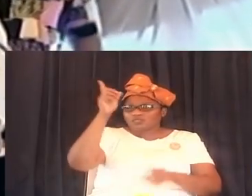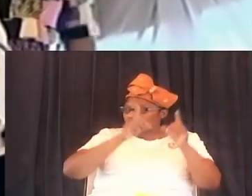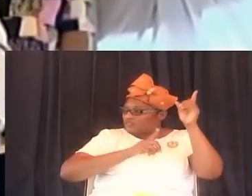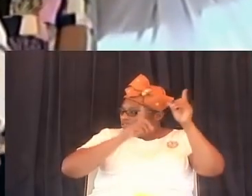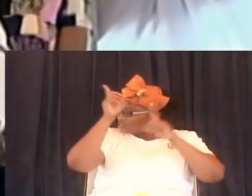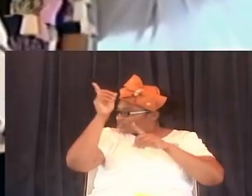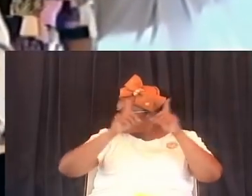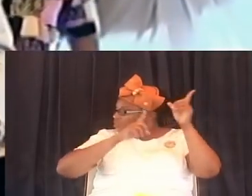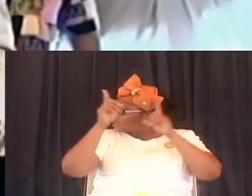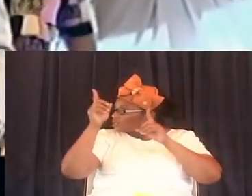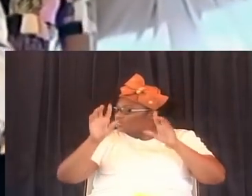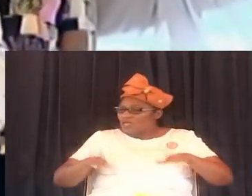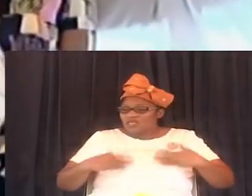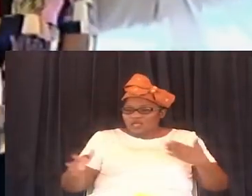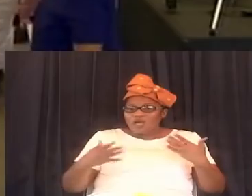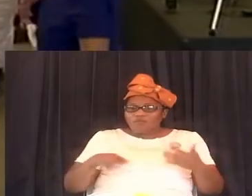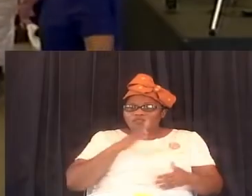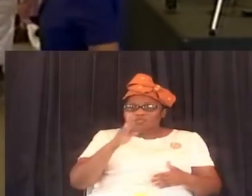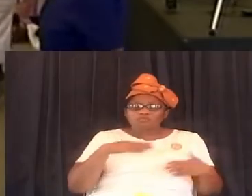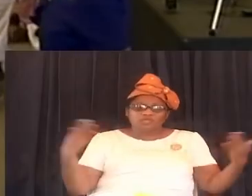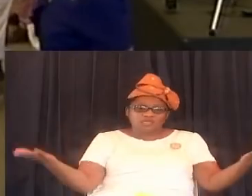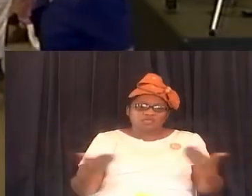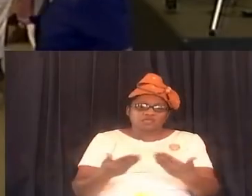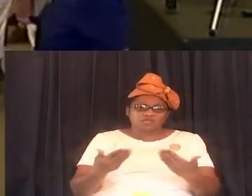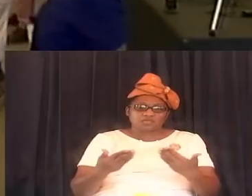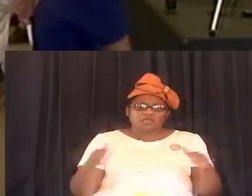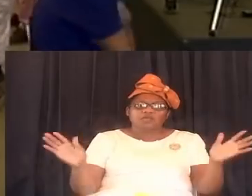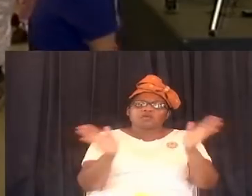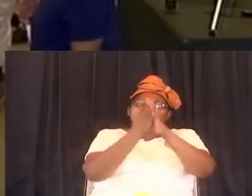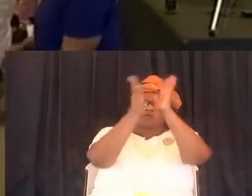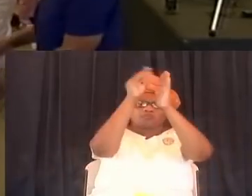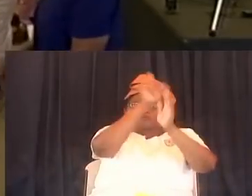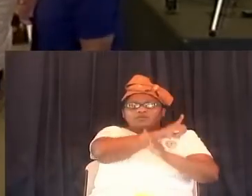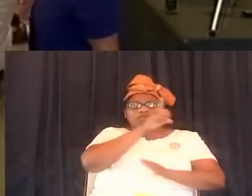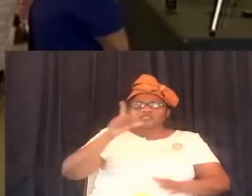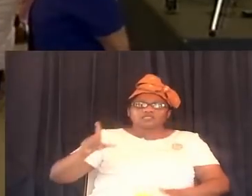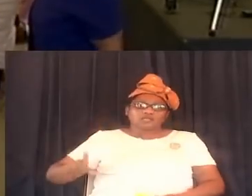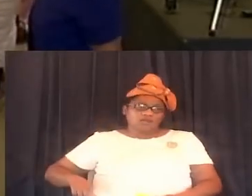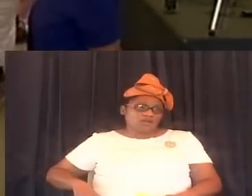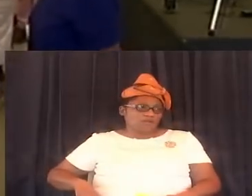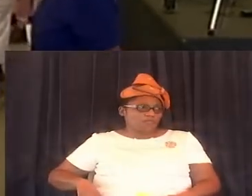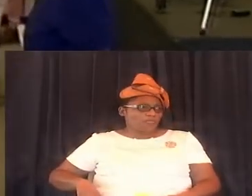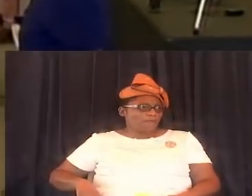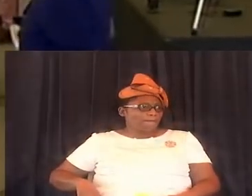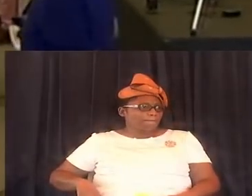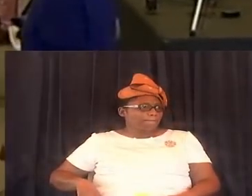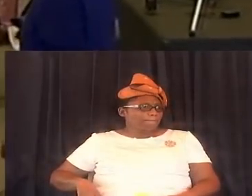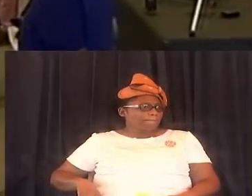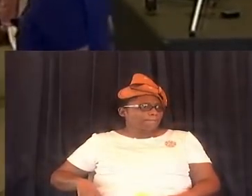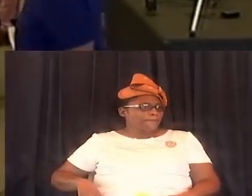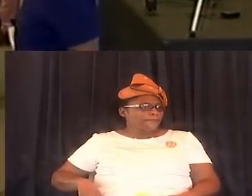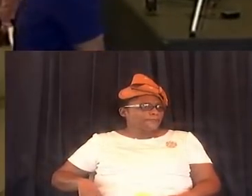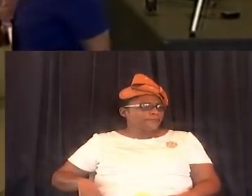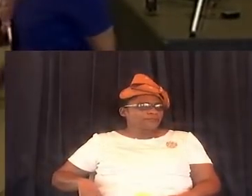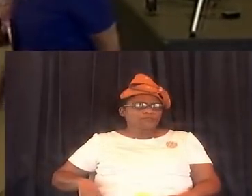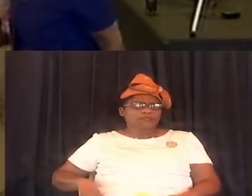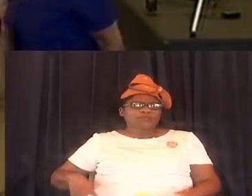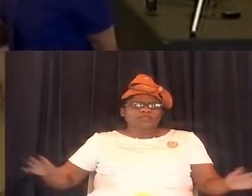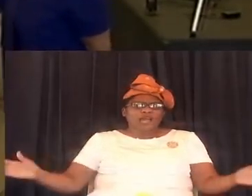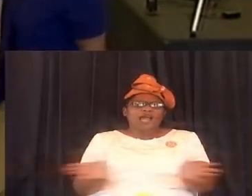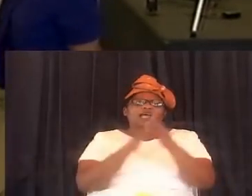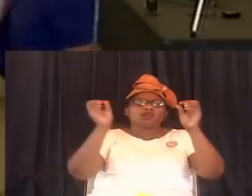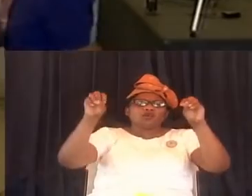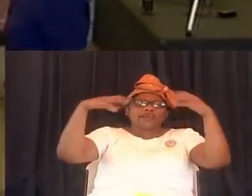hear somebody praise him. Come on, if the mass is restricted, just move the mass temporarily and shout a praise to the